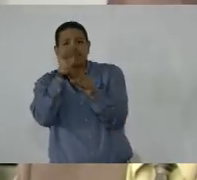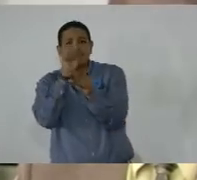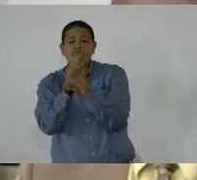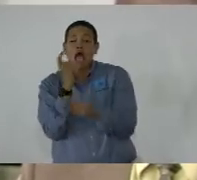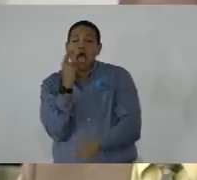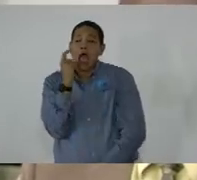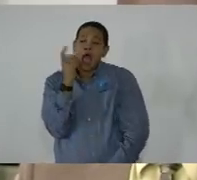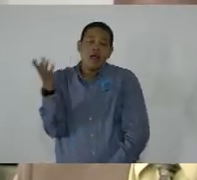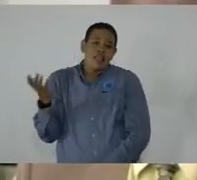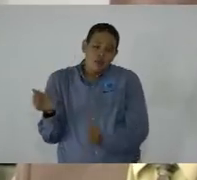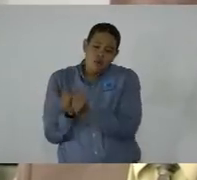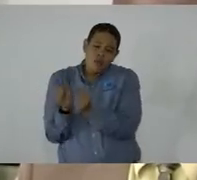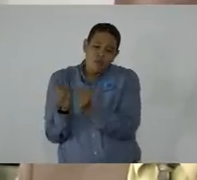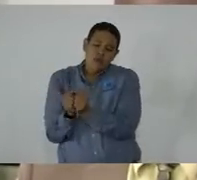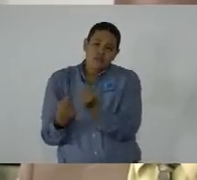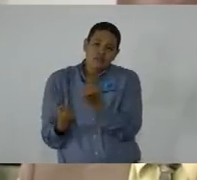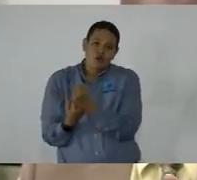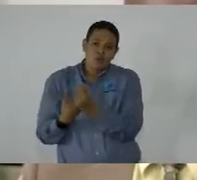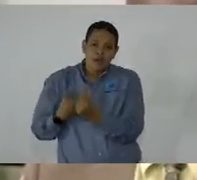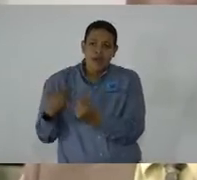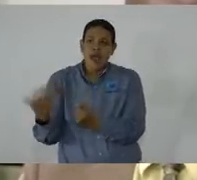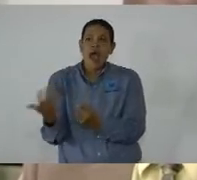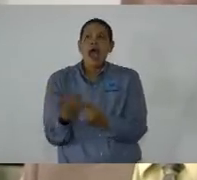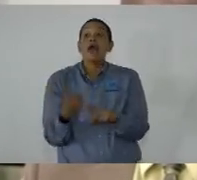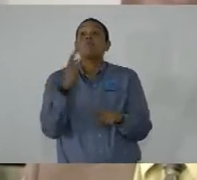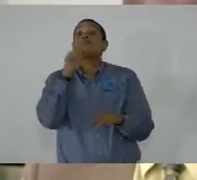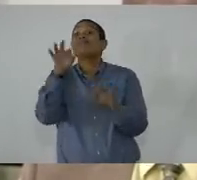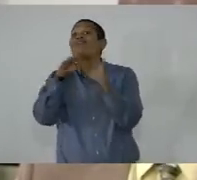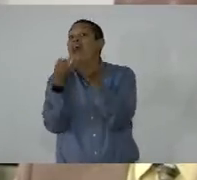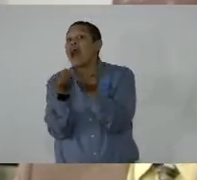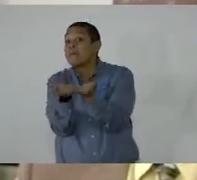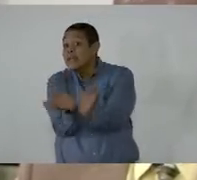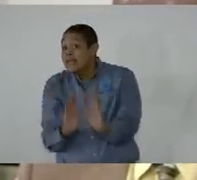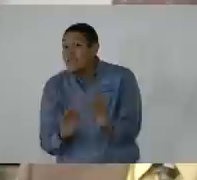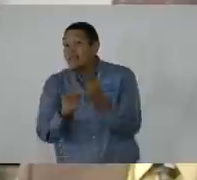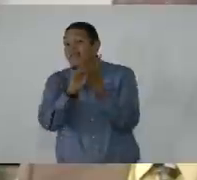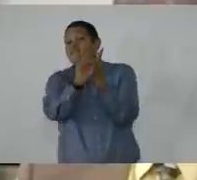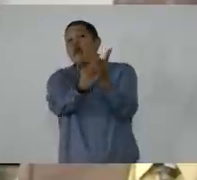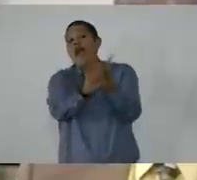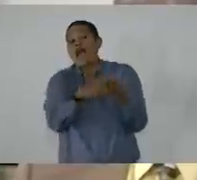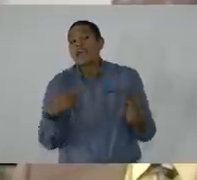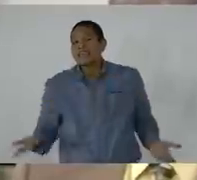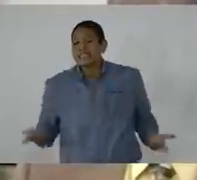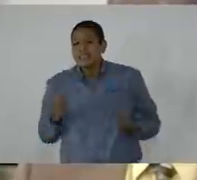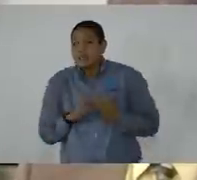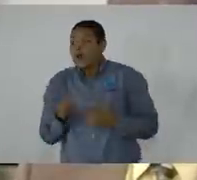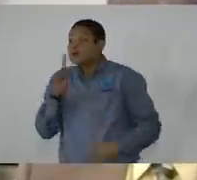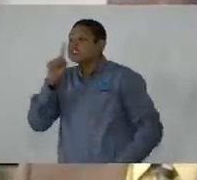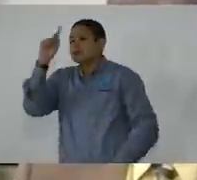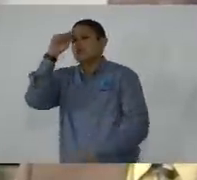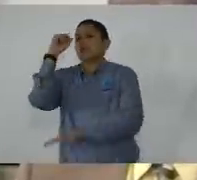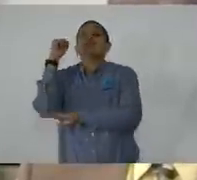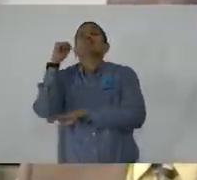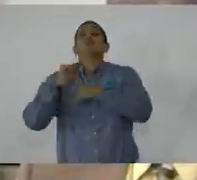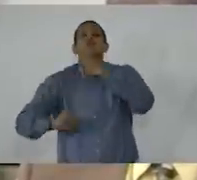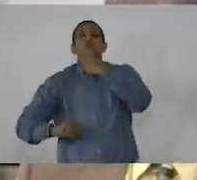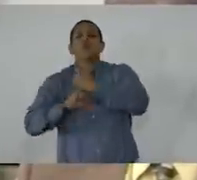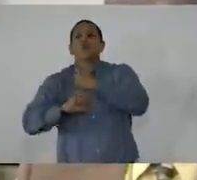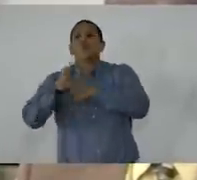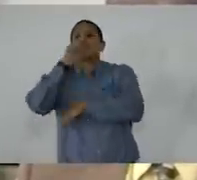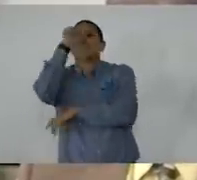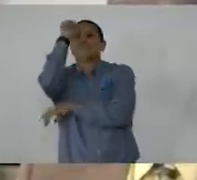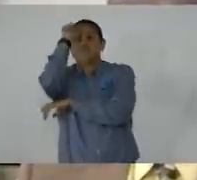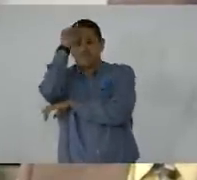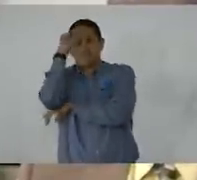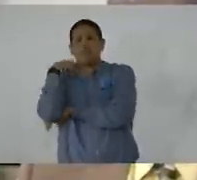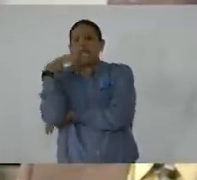always by my side, extended family, friends, for their steadfast support and understanding as I seek